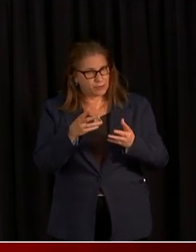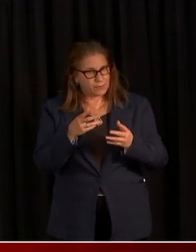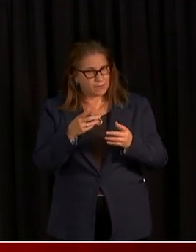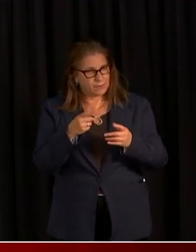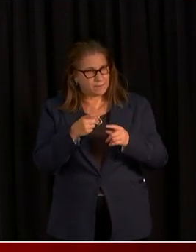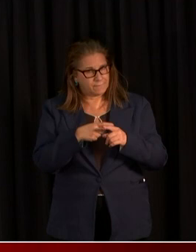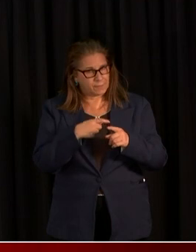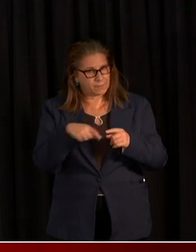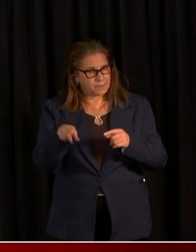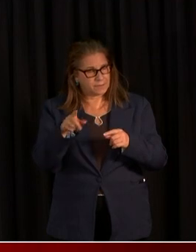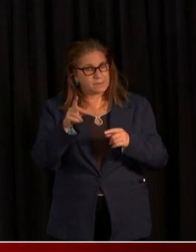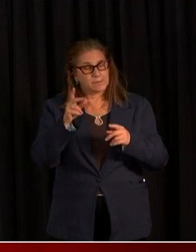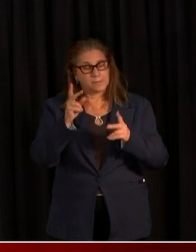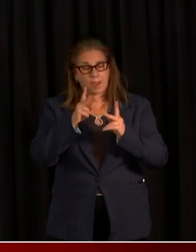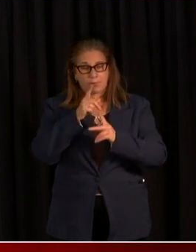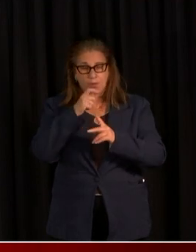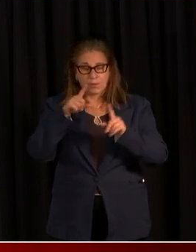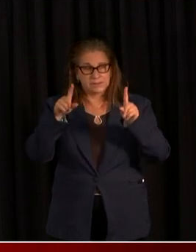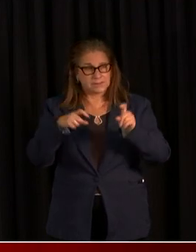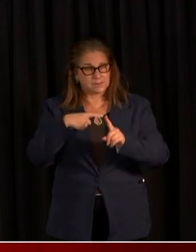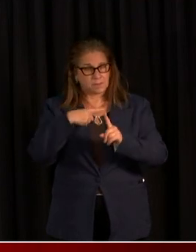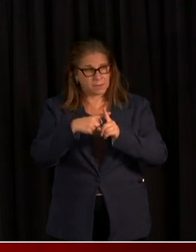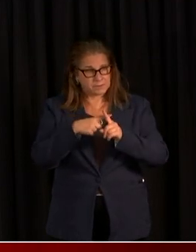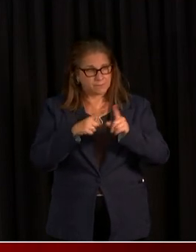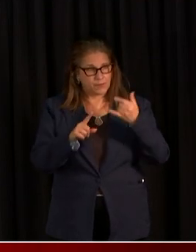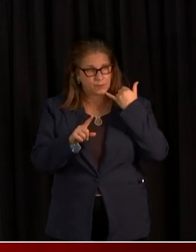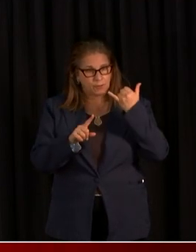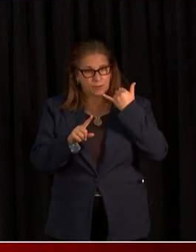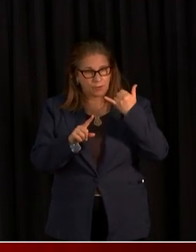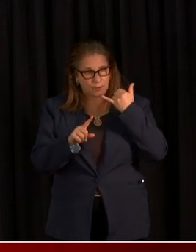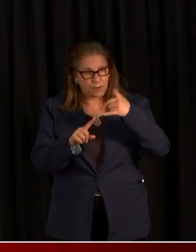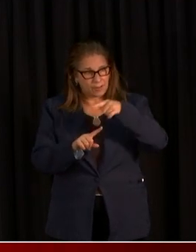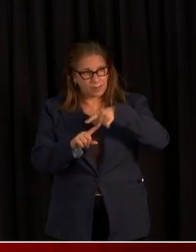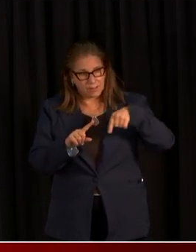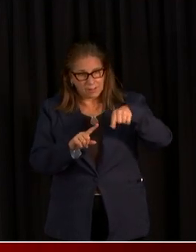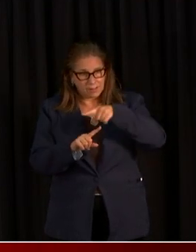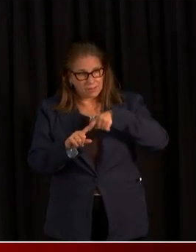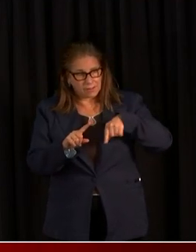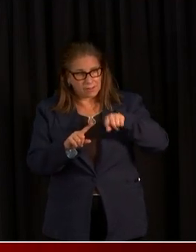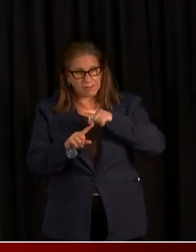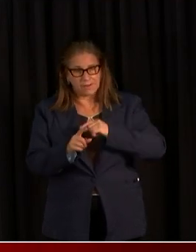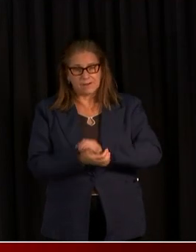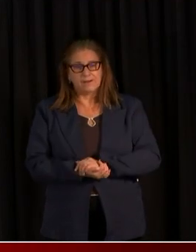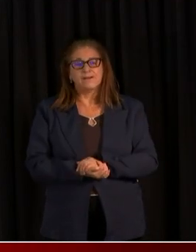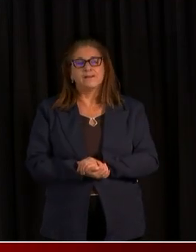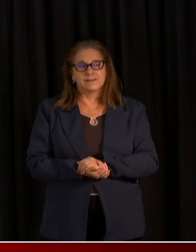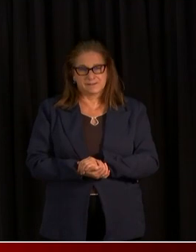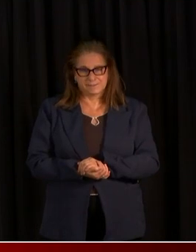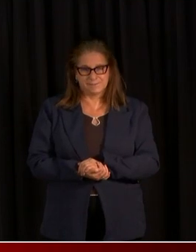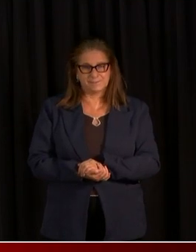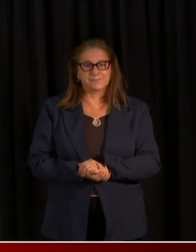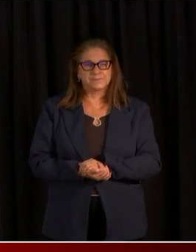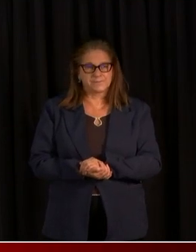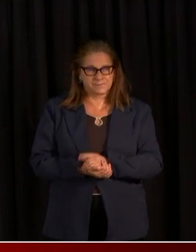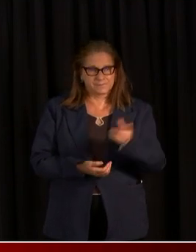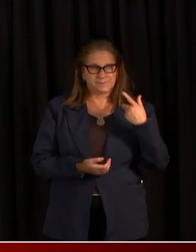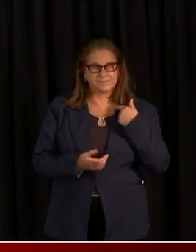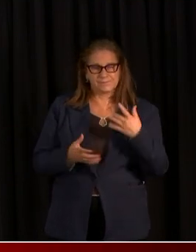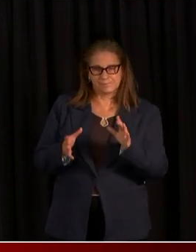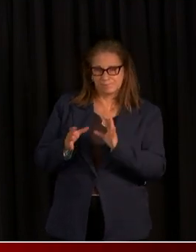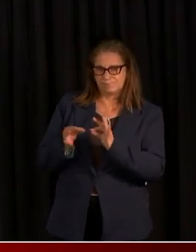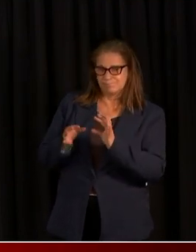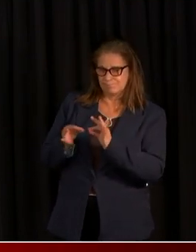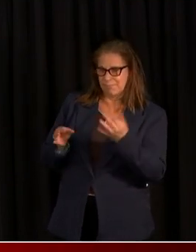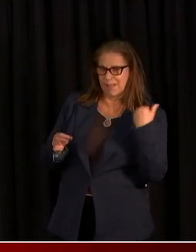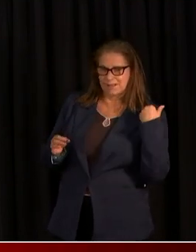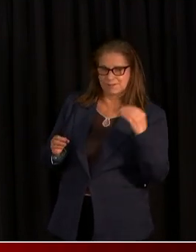up the phone and engage with you and quarantine at home? Yeah, so we talked about that Monday, where we're catching about